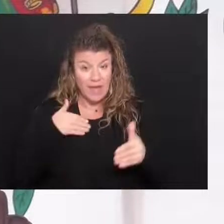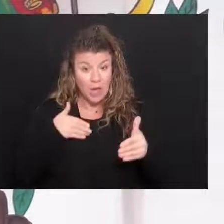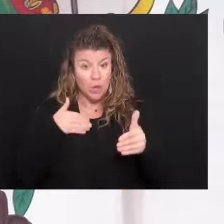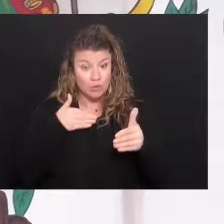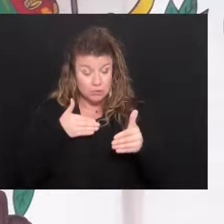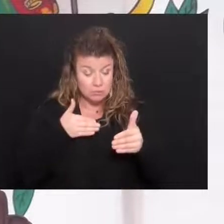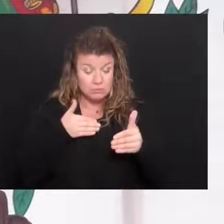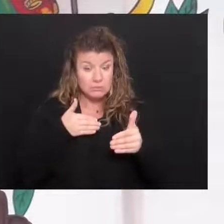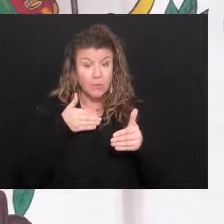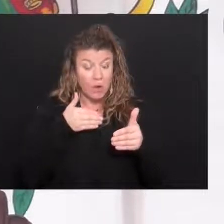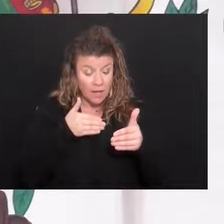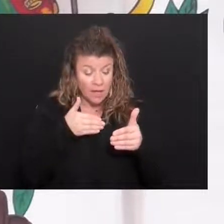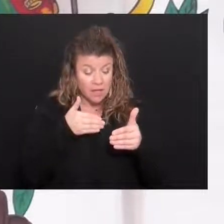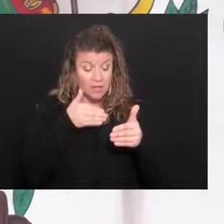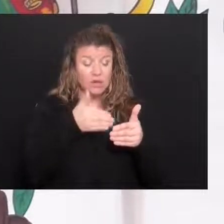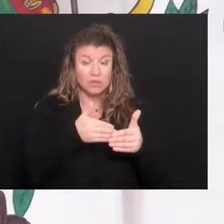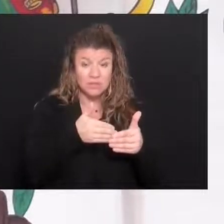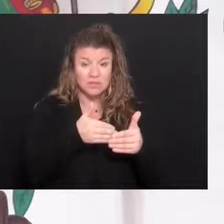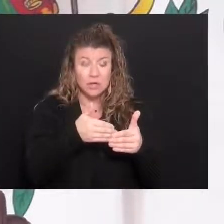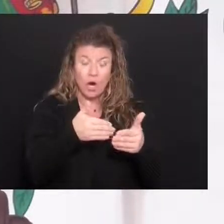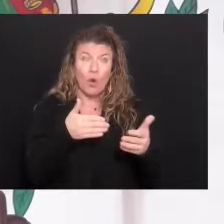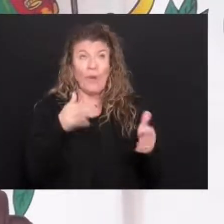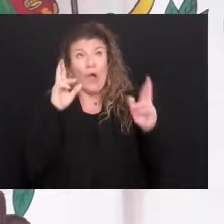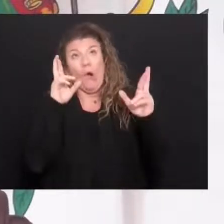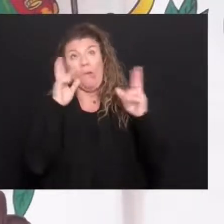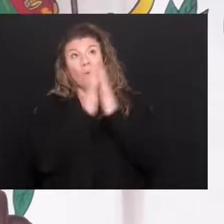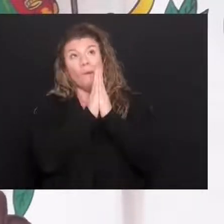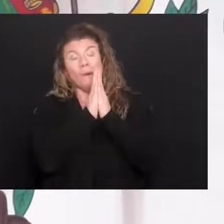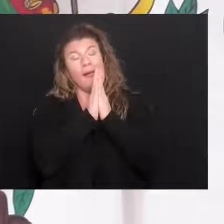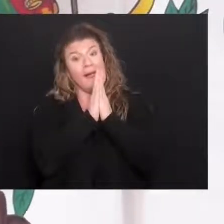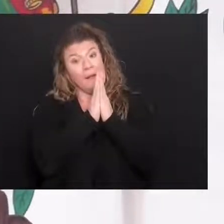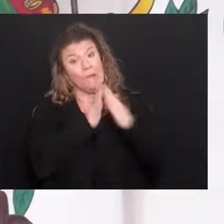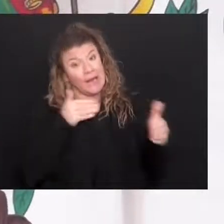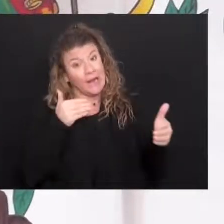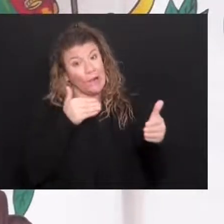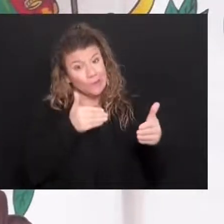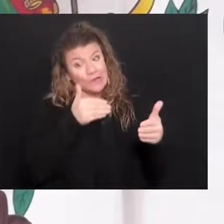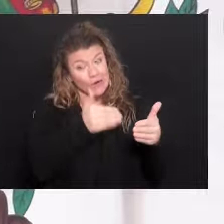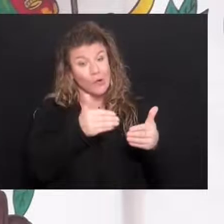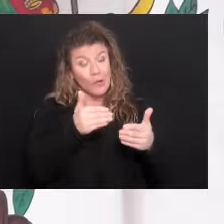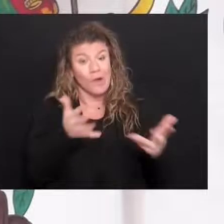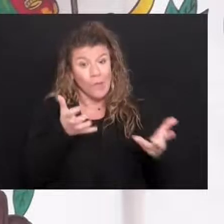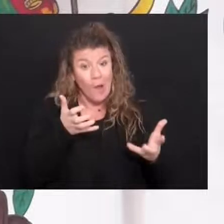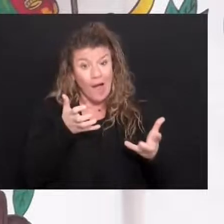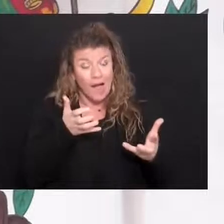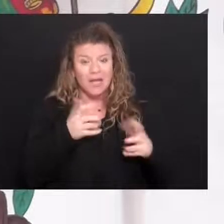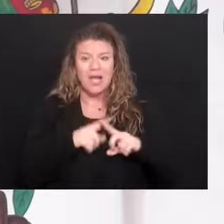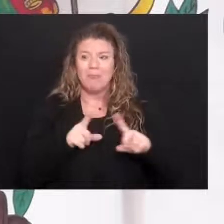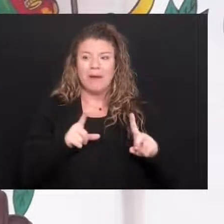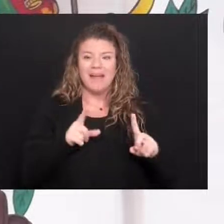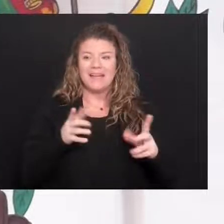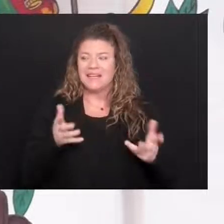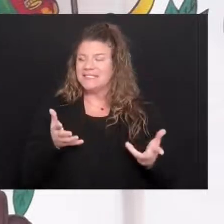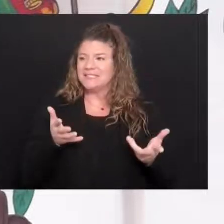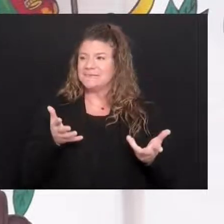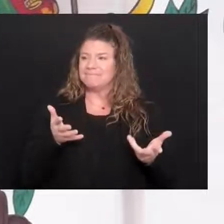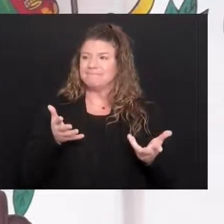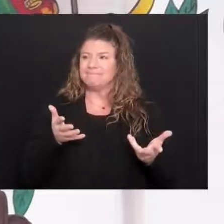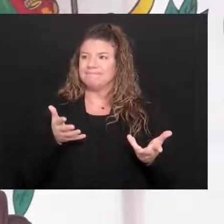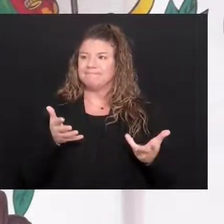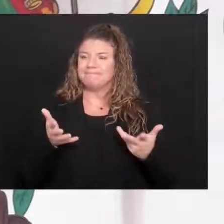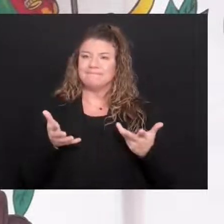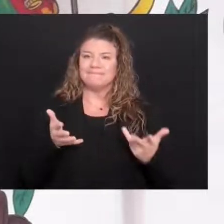close. We're really getting close, or at least we think and we hope and we pray we are. But it's just a matter of